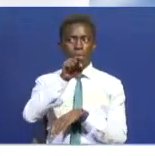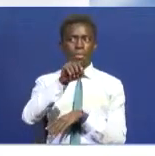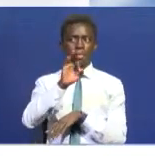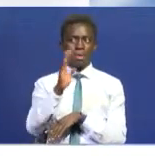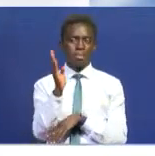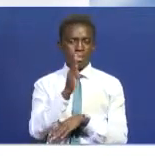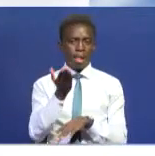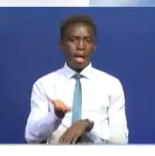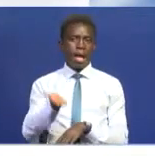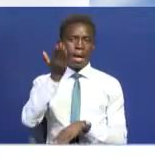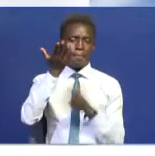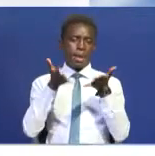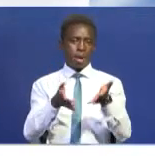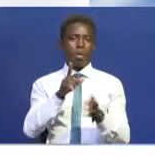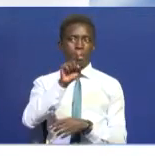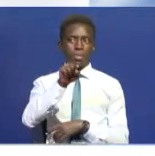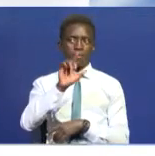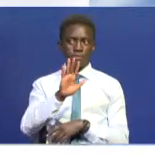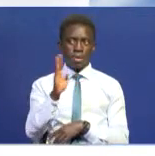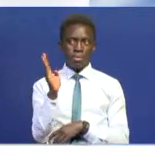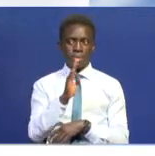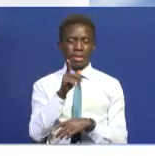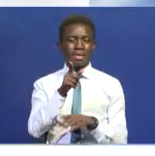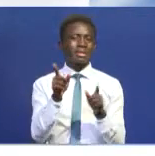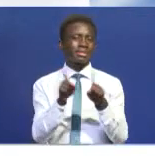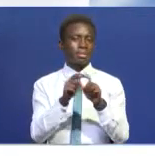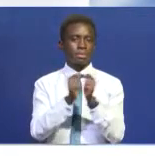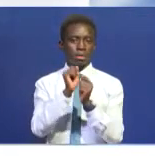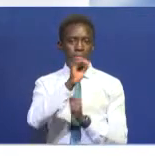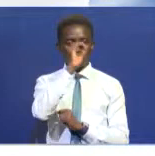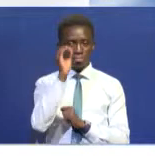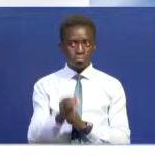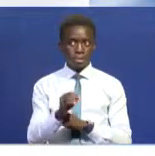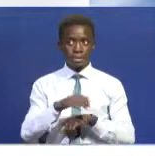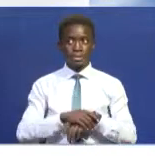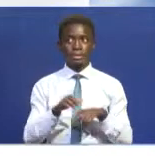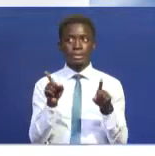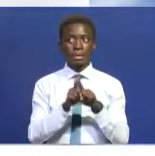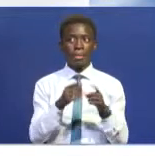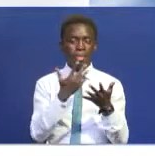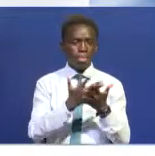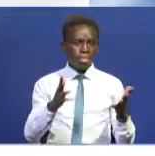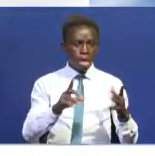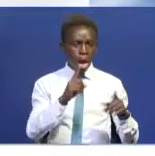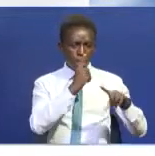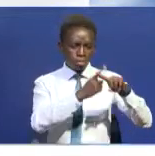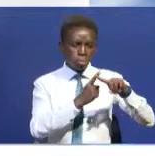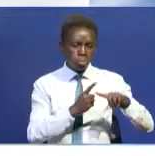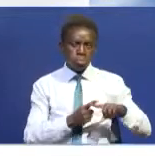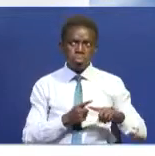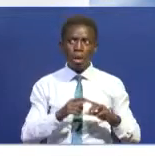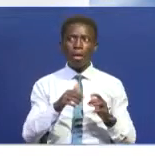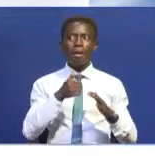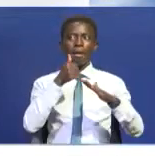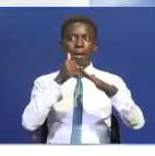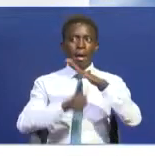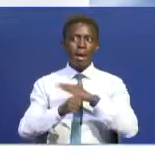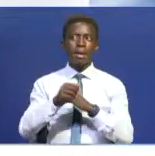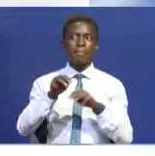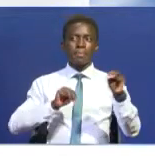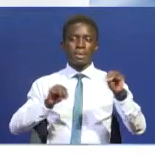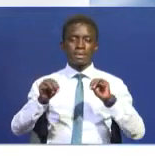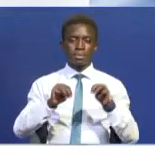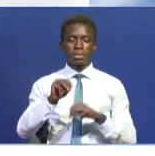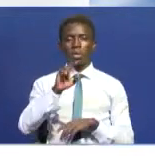shillings, a 10% increase in line with the overall business growth. Assets under management increased from 1.7 billion shillings